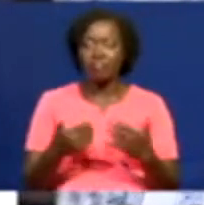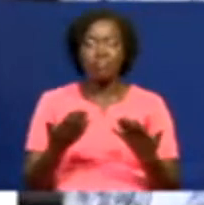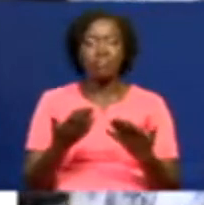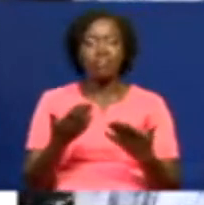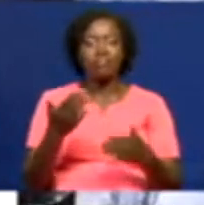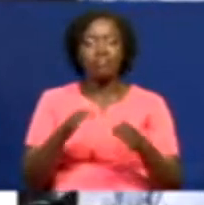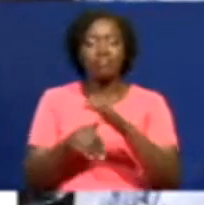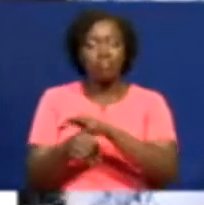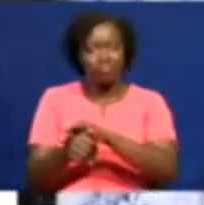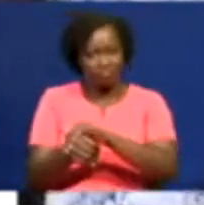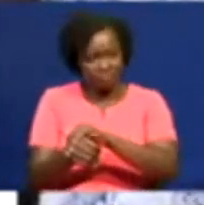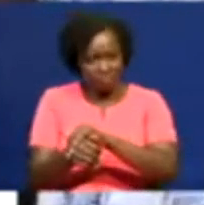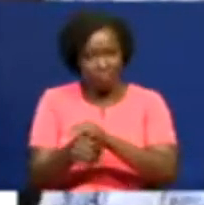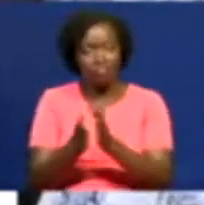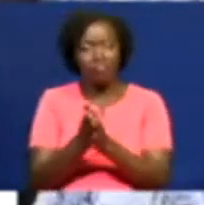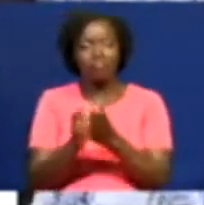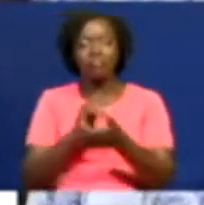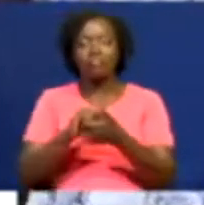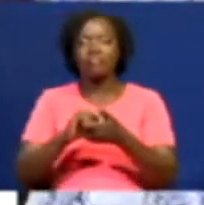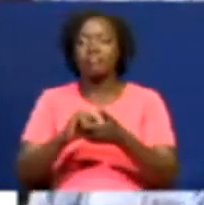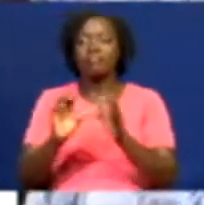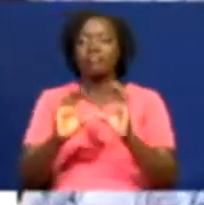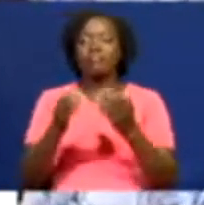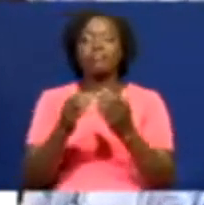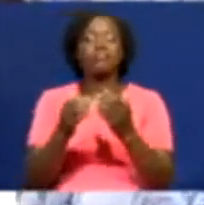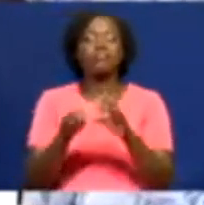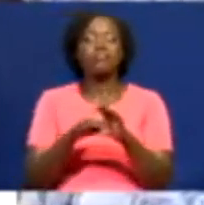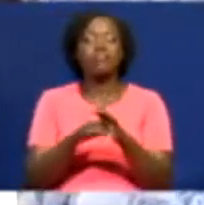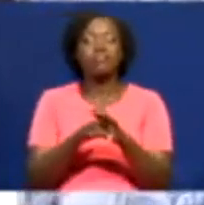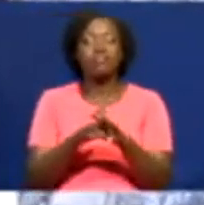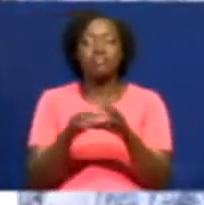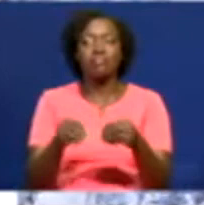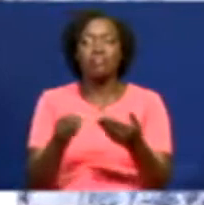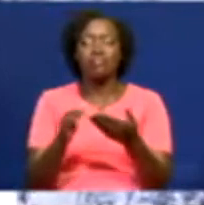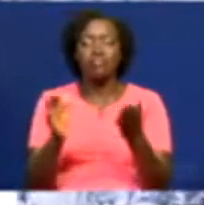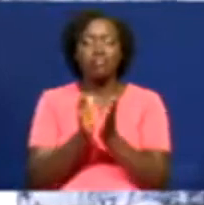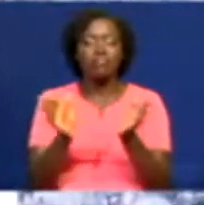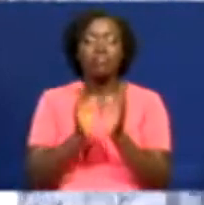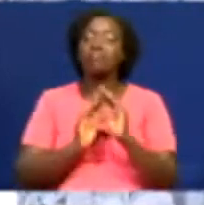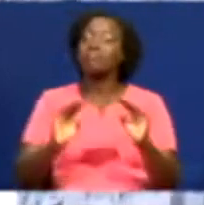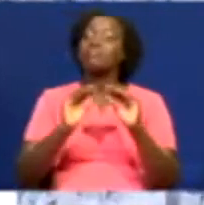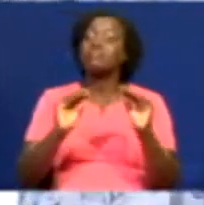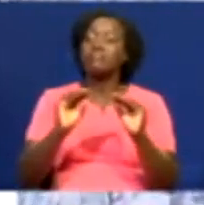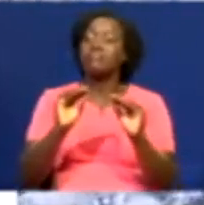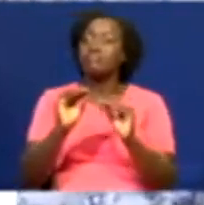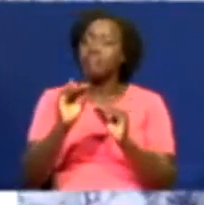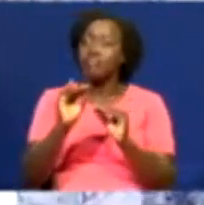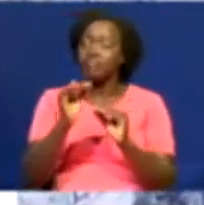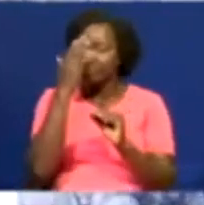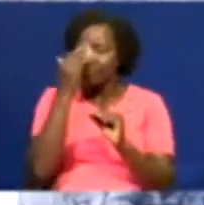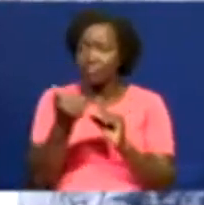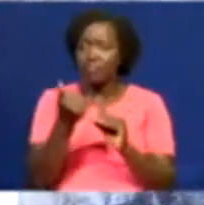are engaging with our community members to give them more public education. That is why we